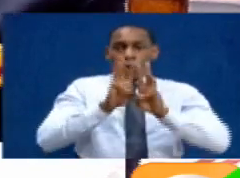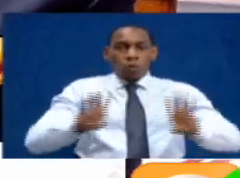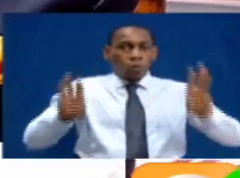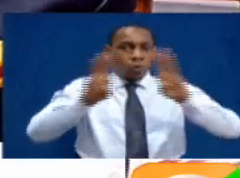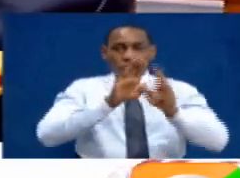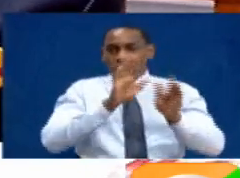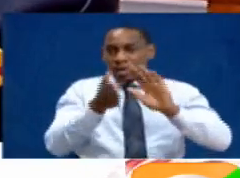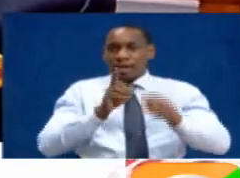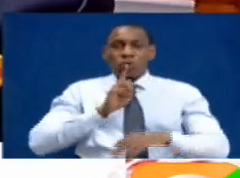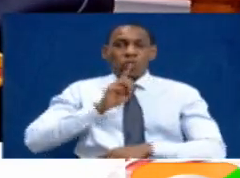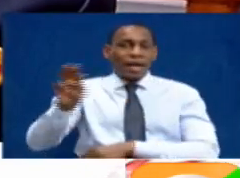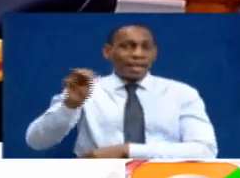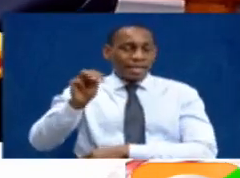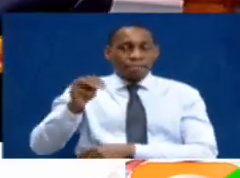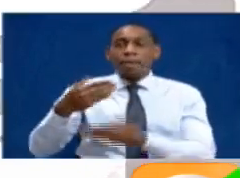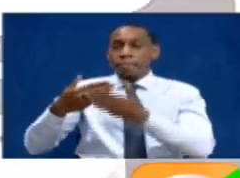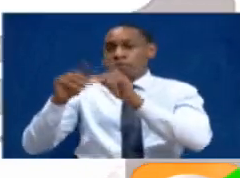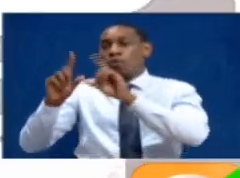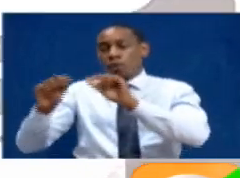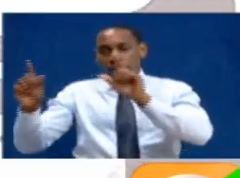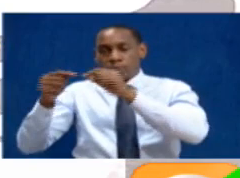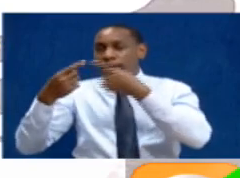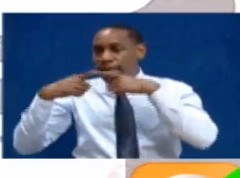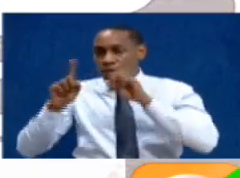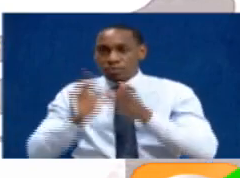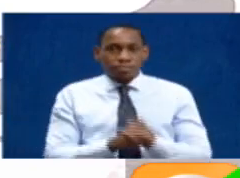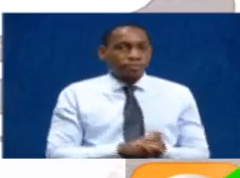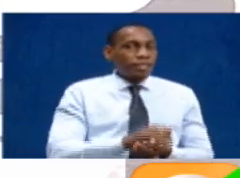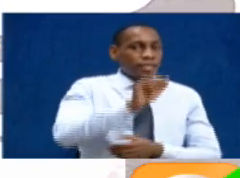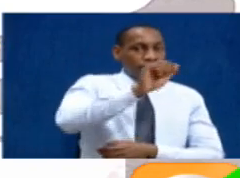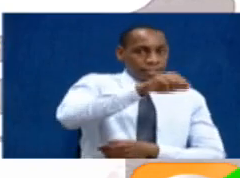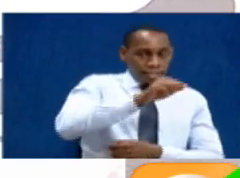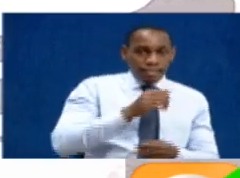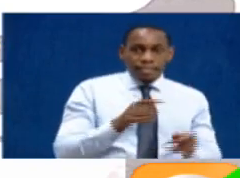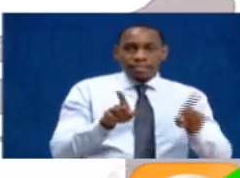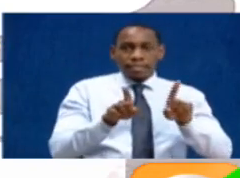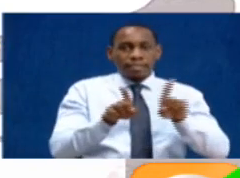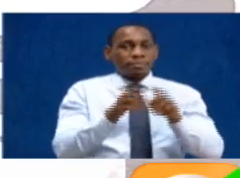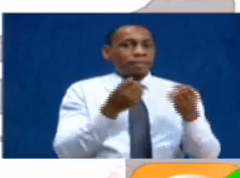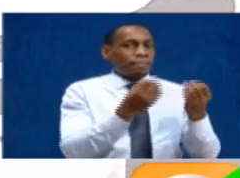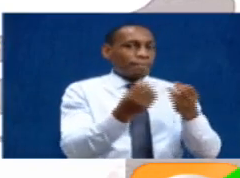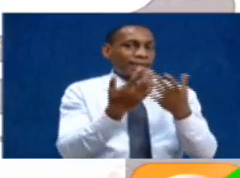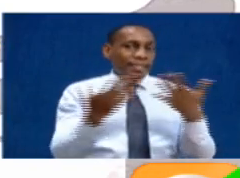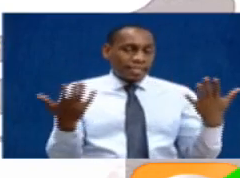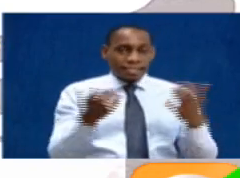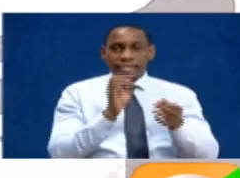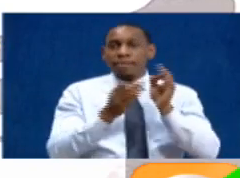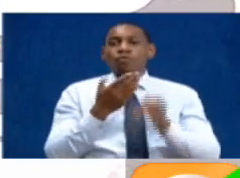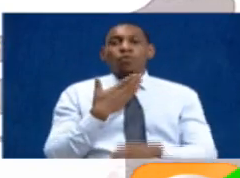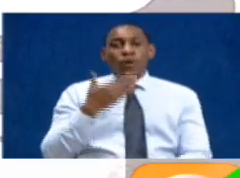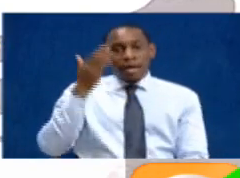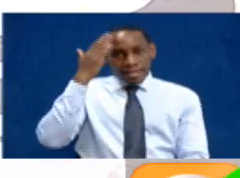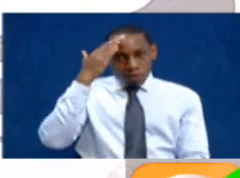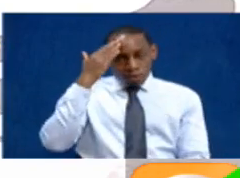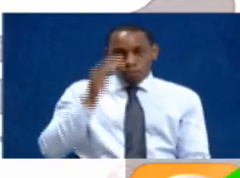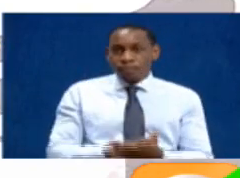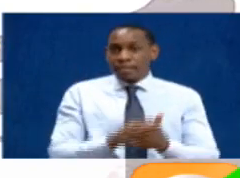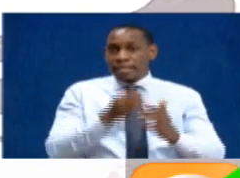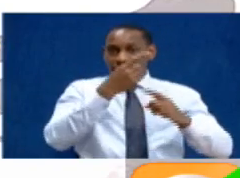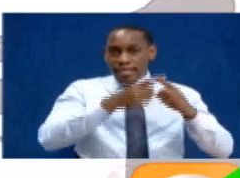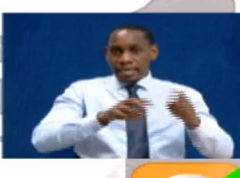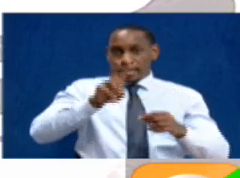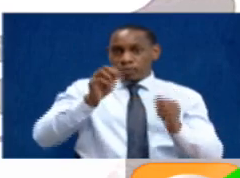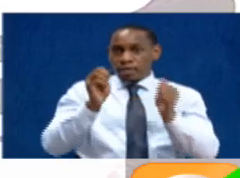about 100 million. Yeah, you mentioned that I already. I mentioned that. Yes, yes. So, and a lot of things. And you know, if you want to know, he's not qualified.